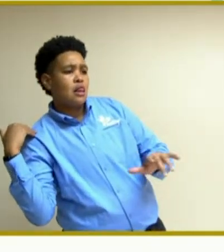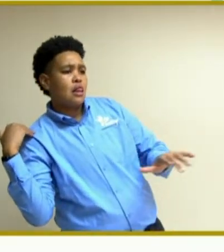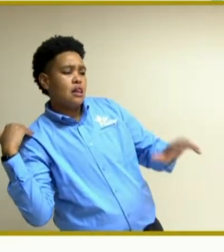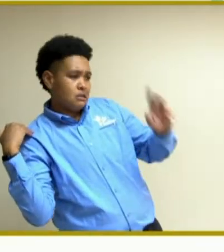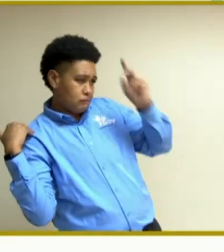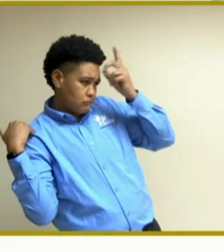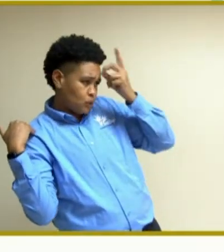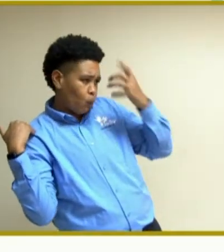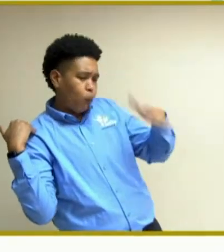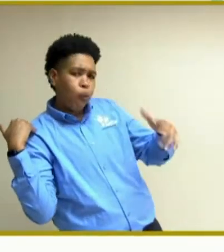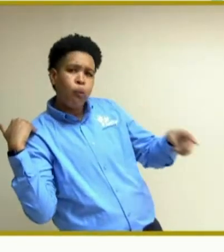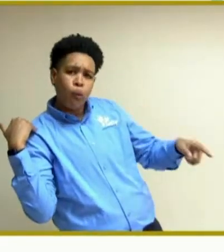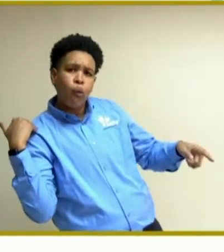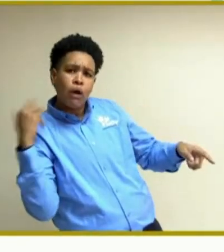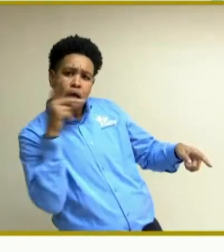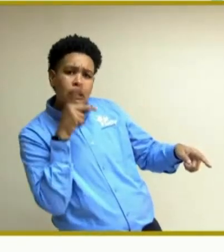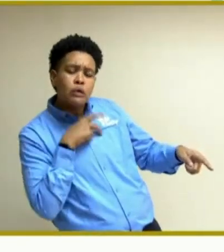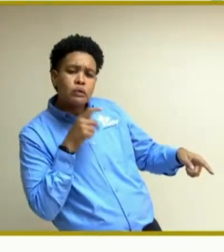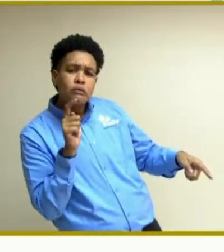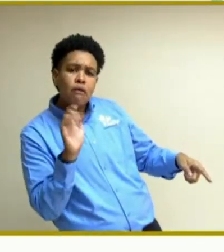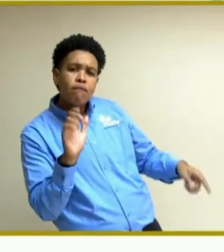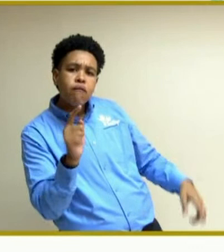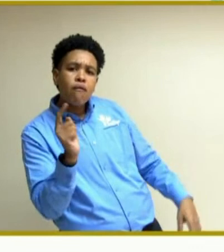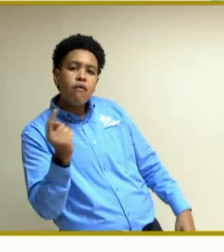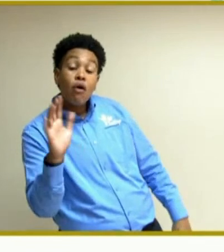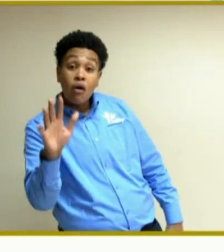rates, on the next slide,